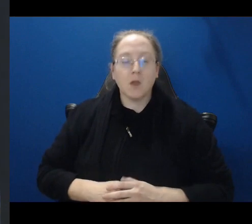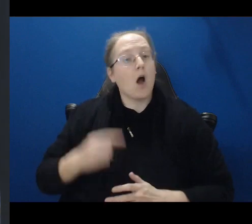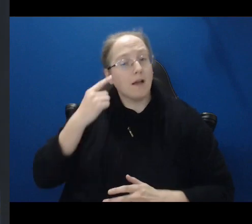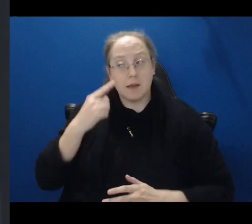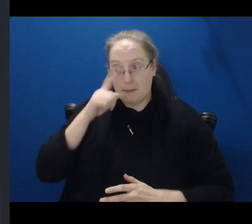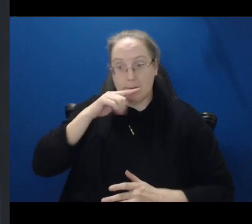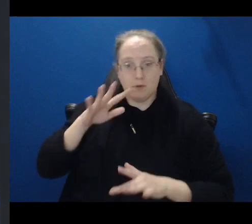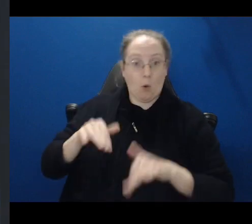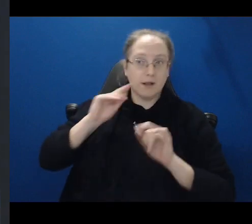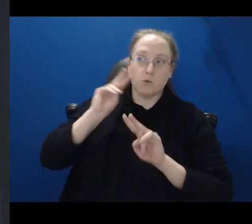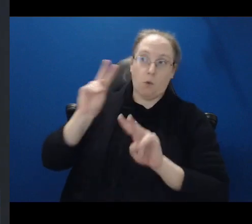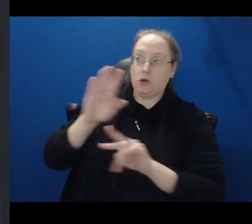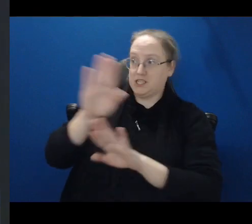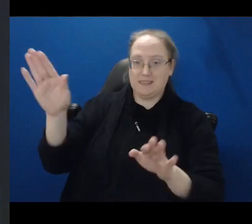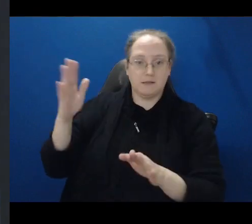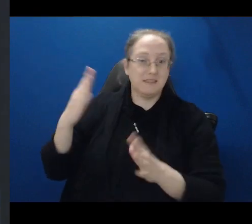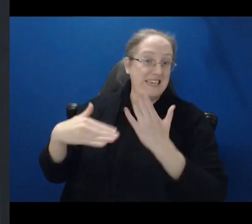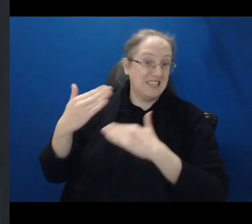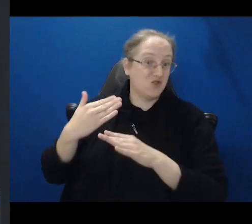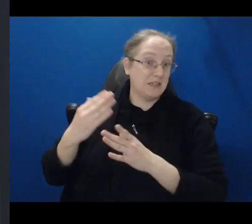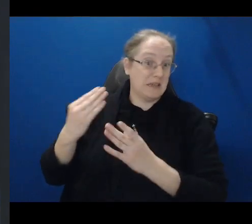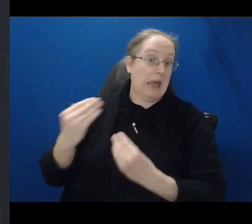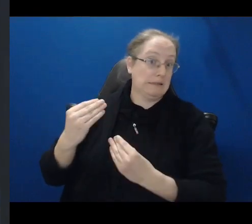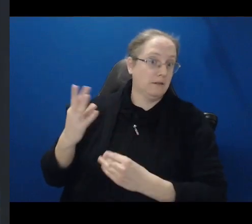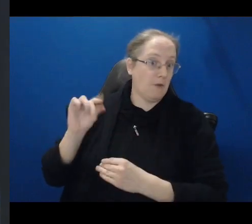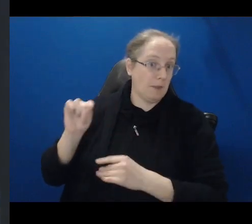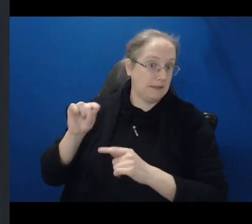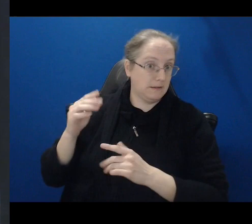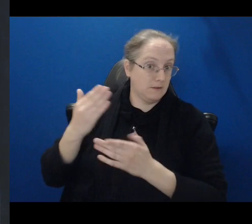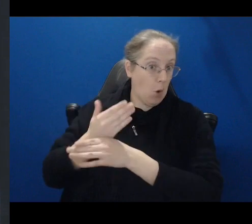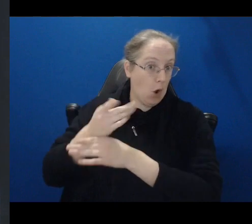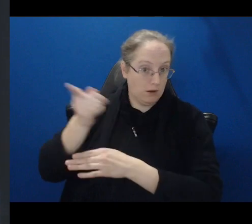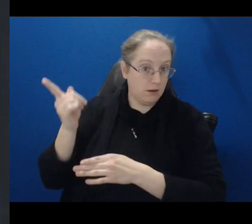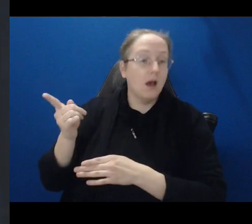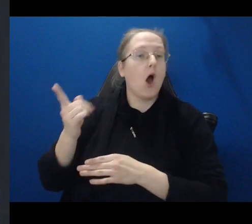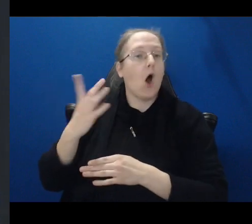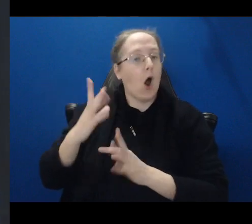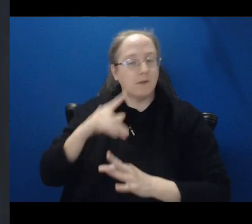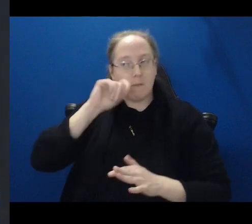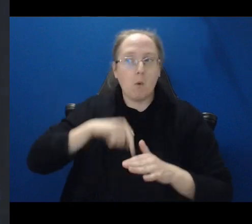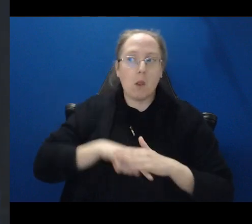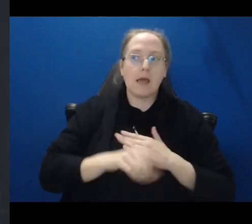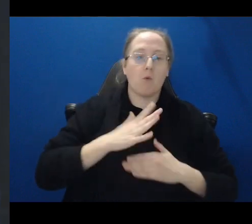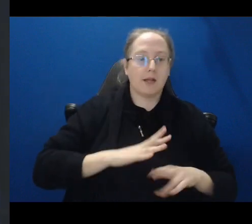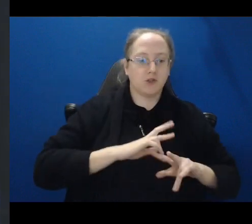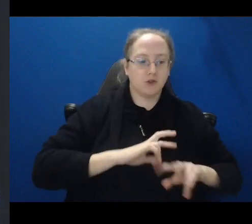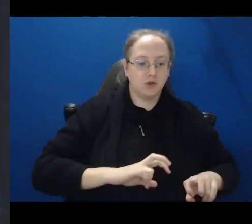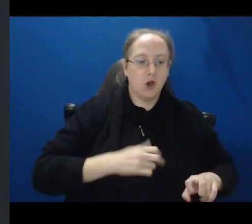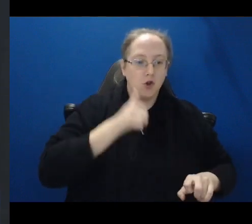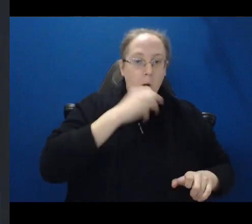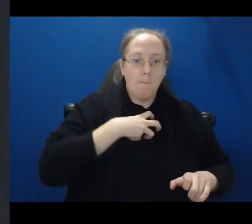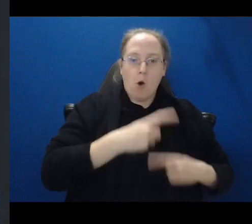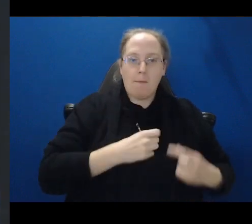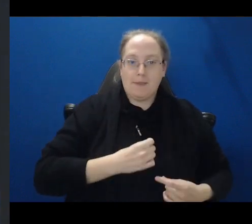way, wanting to know more about their own histories and look at that and challenge themselves and